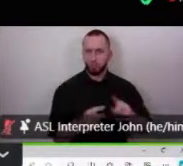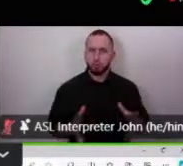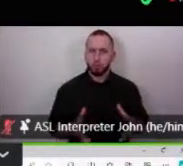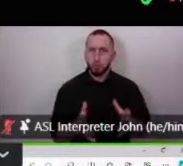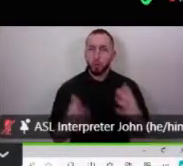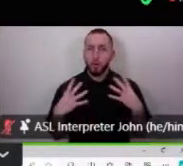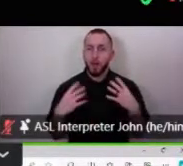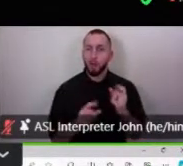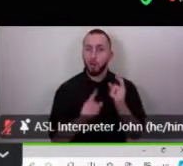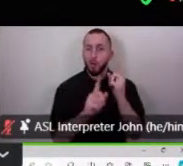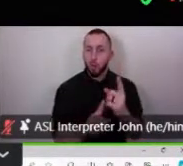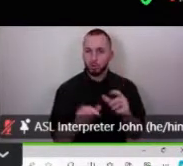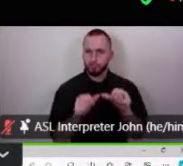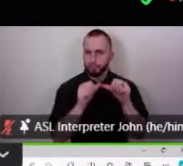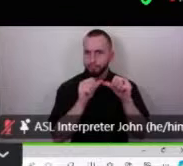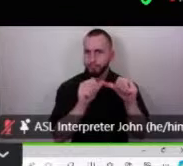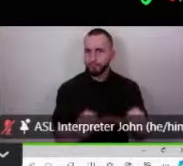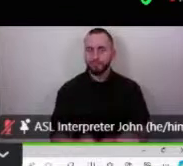longevity.